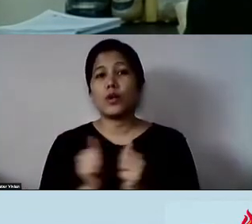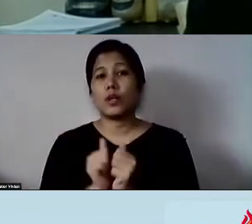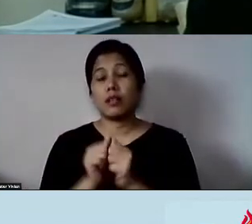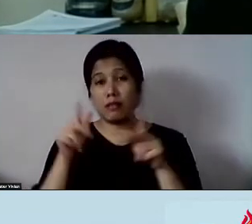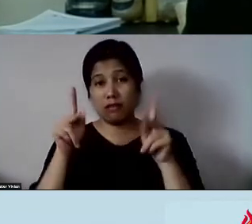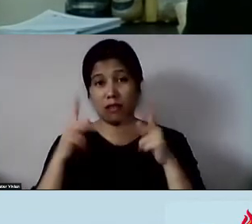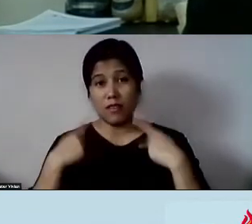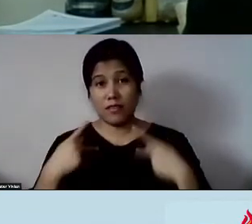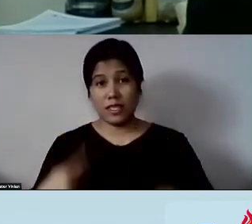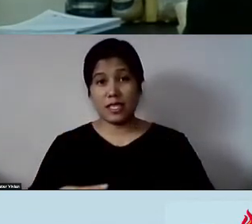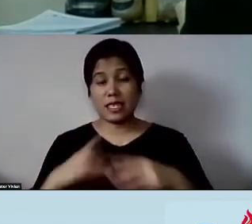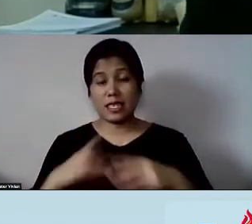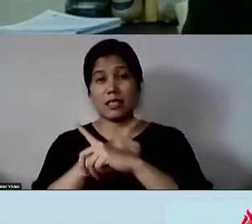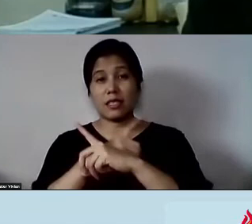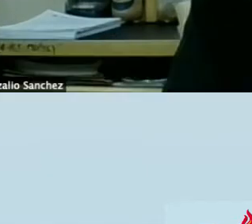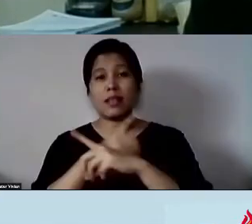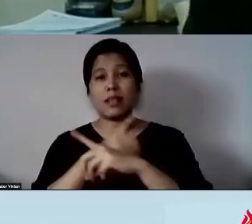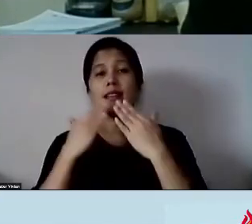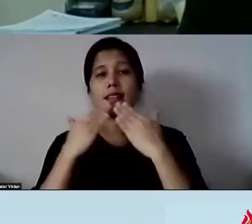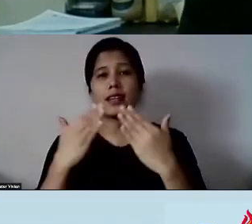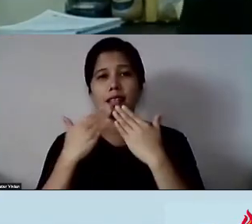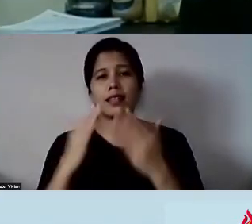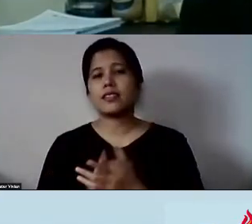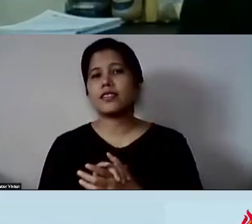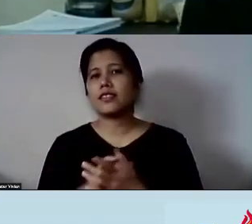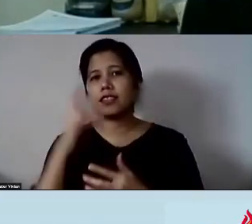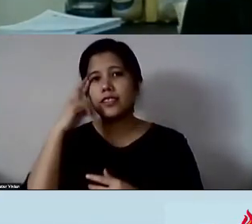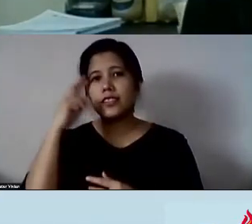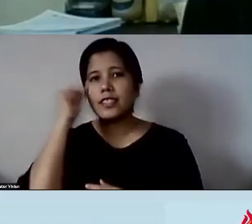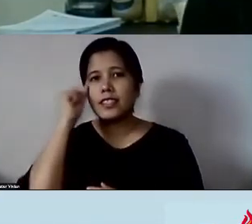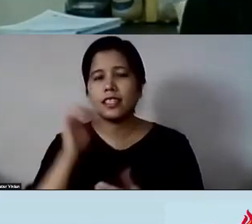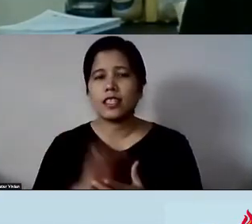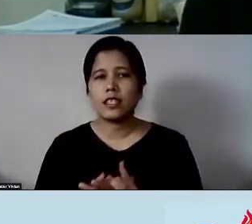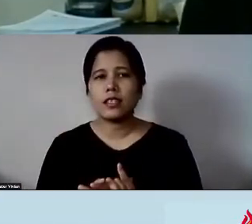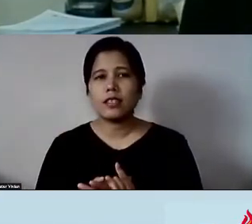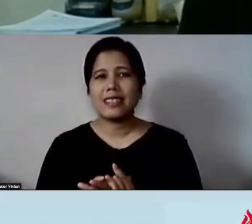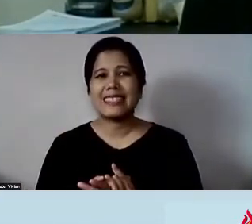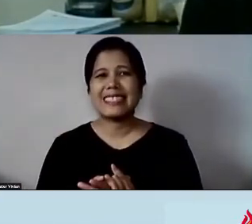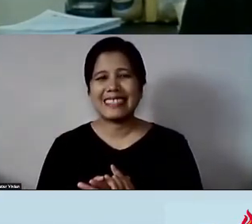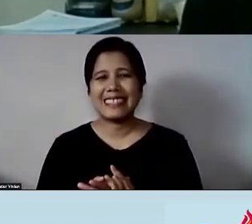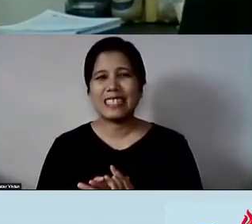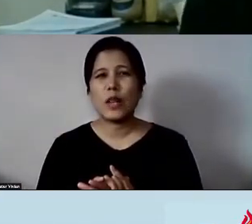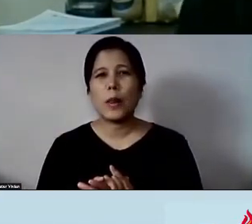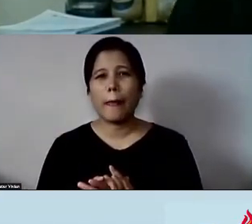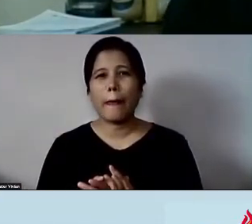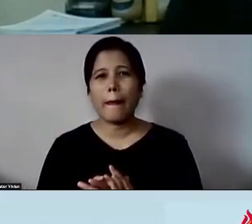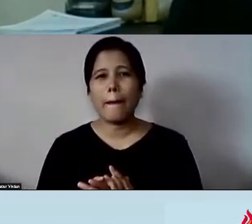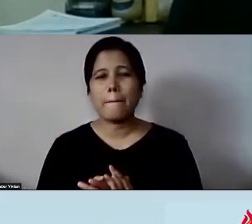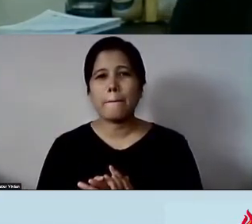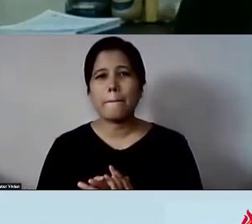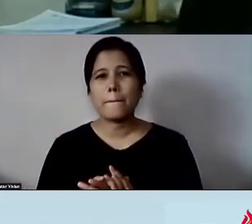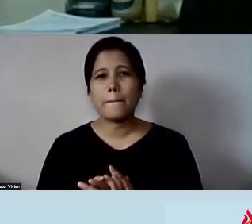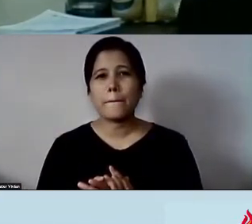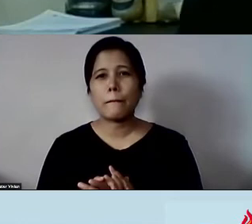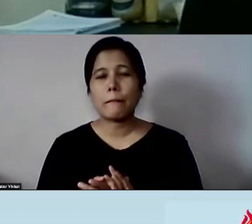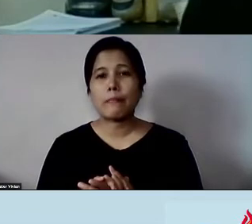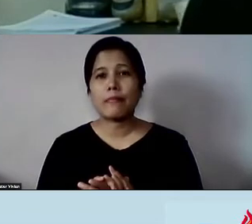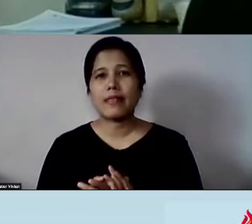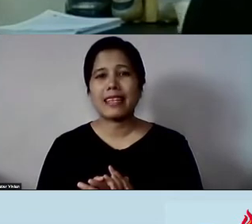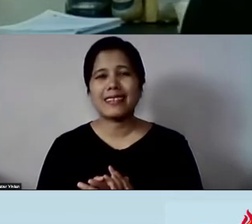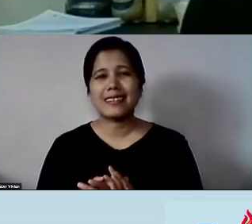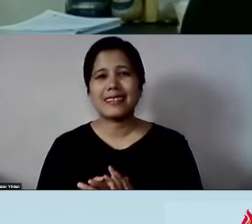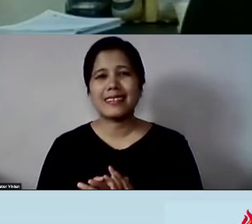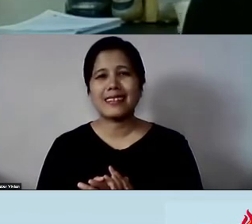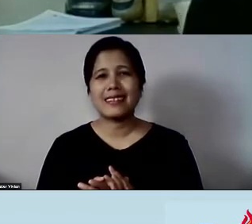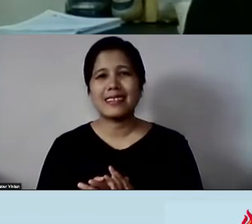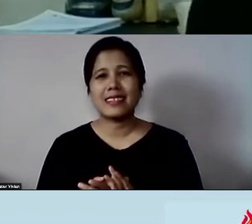yeah, take it away po, Sir Zaldi. May input din ako dyan, but yeah. Sige, kasi medyo masalimuot talaga yan. Ano? Kasi